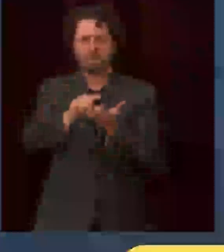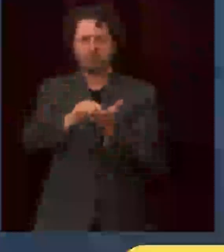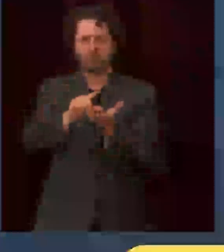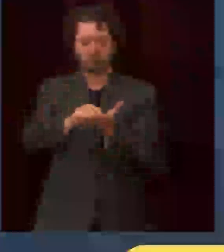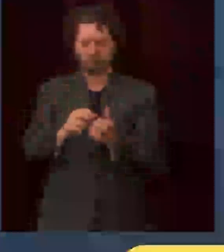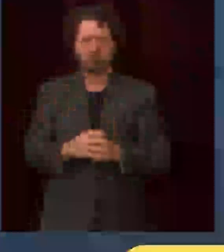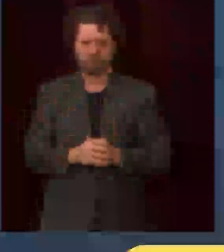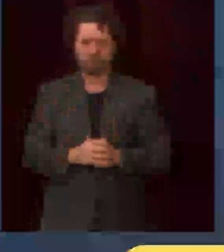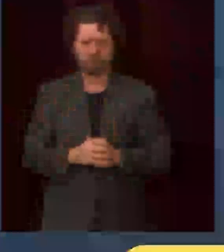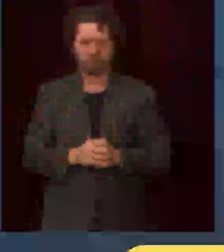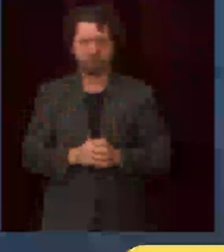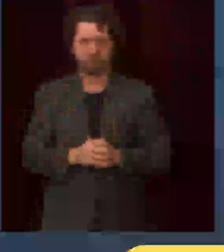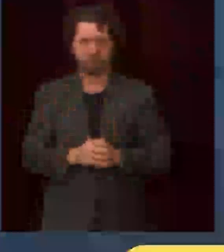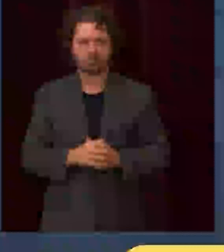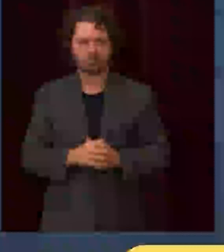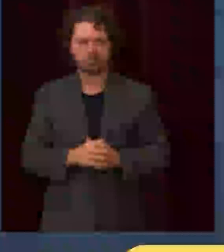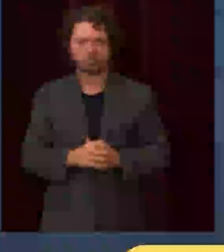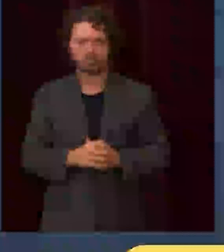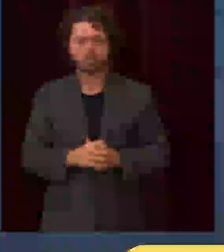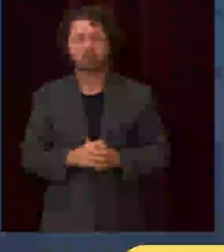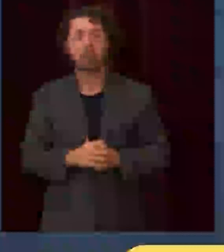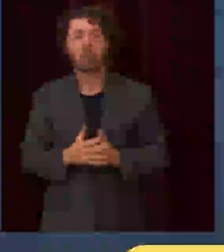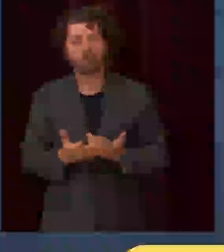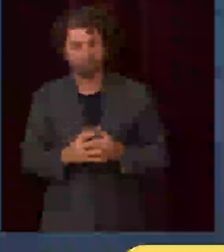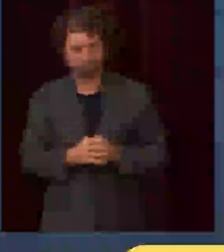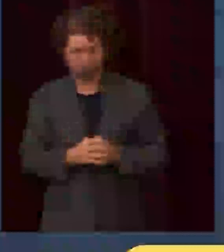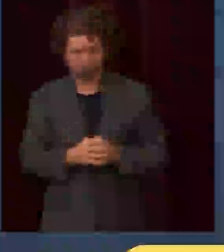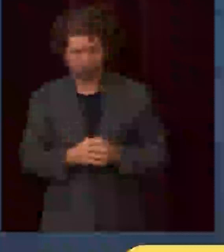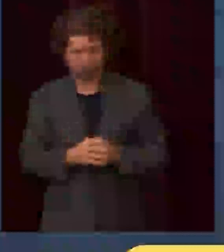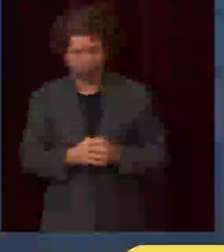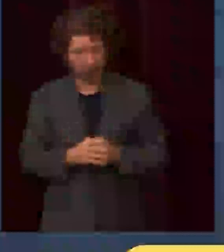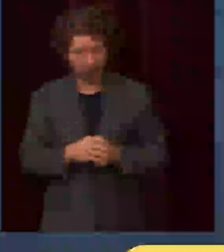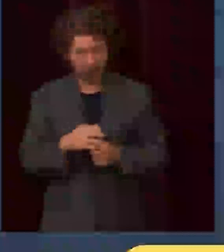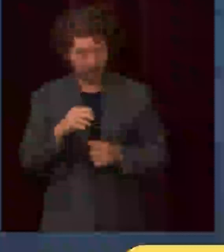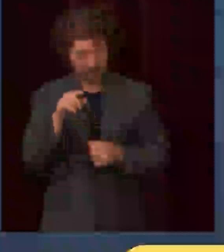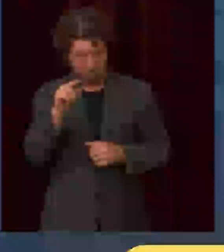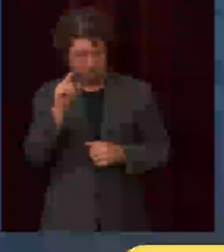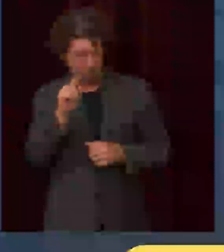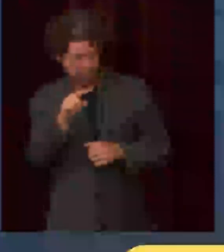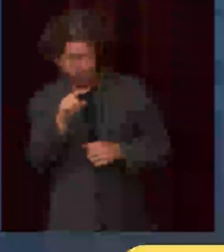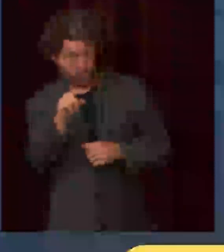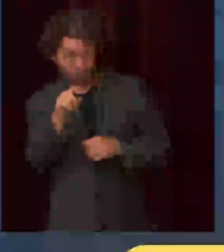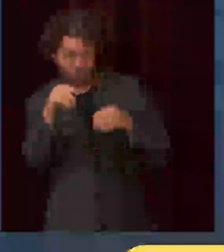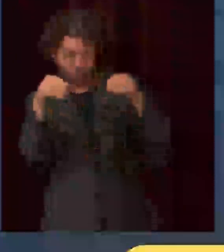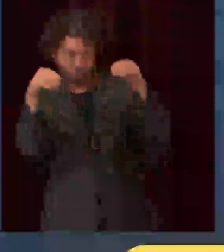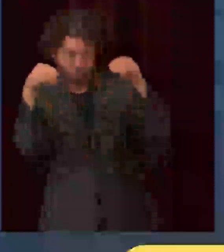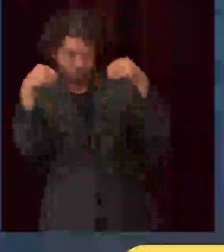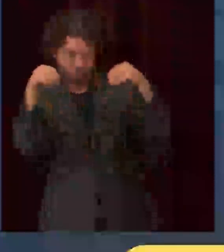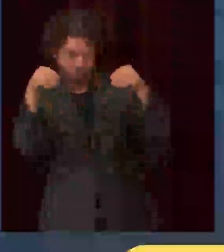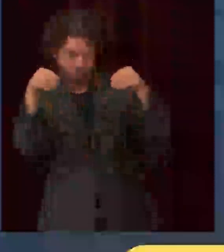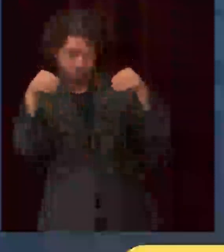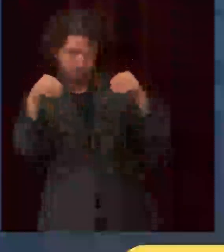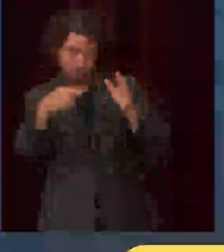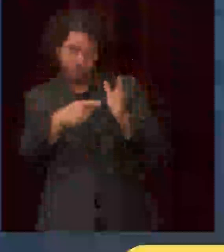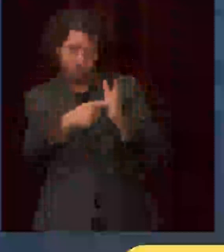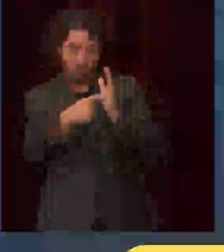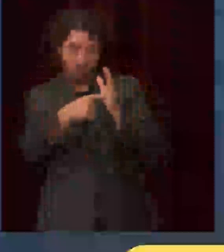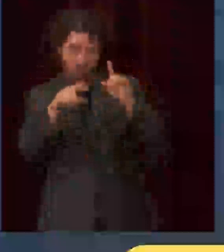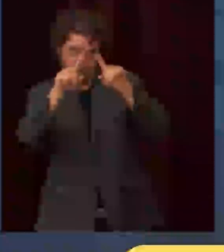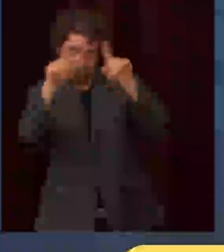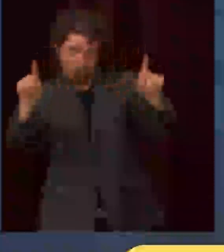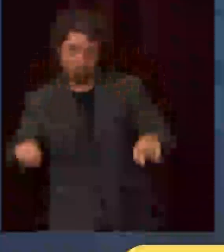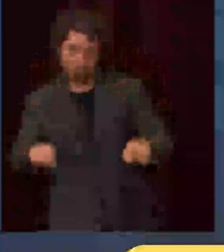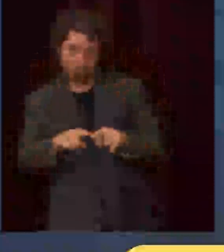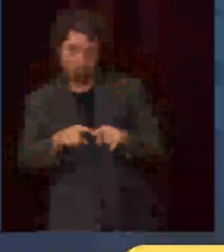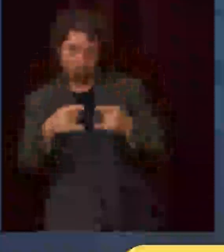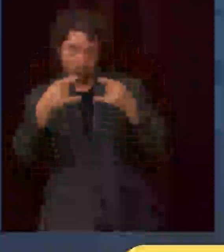required to refuse service to anybody who doesn't wear one? And on something that you said